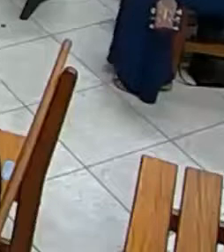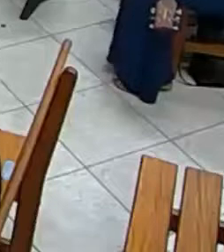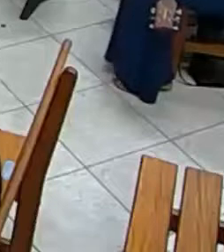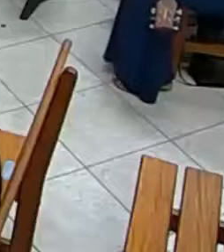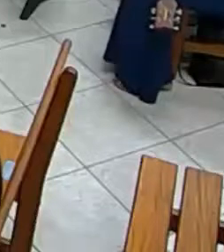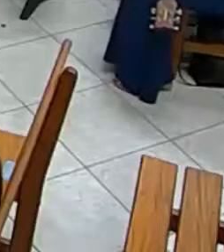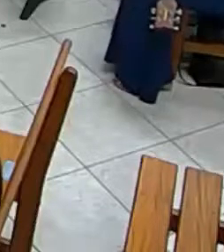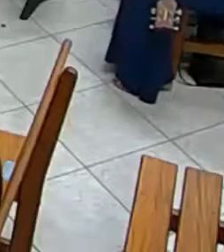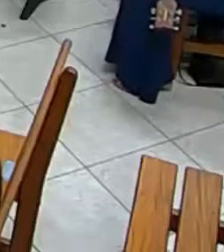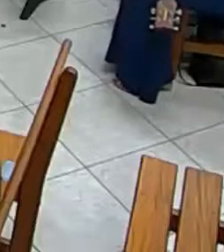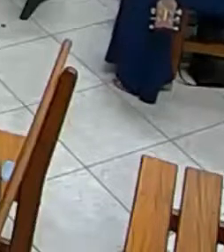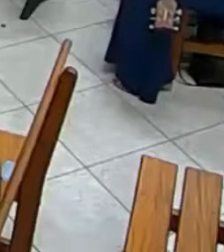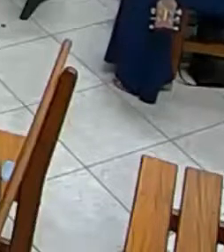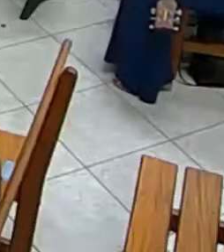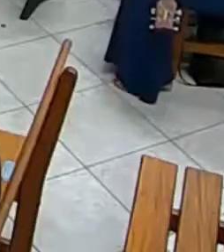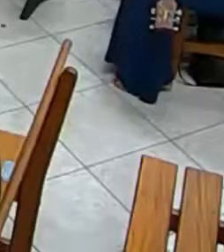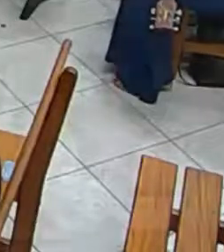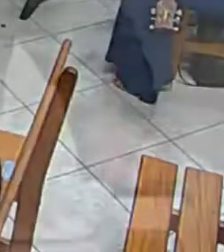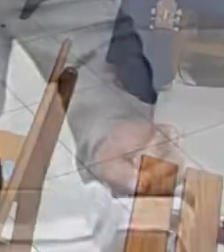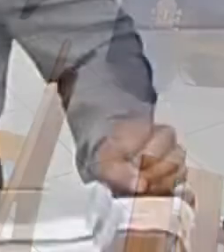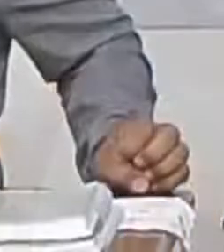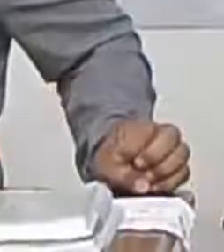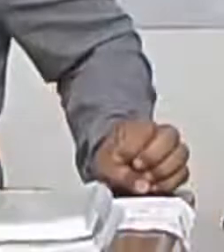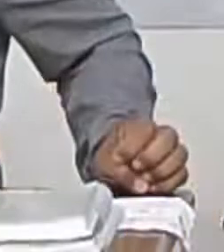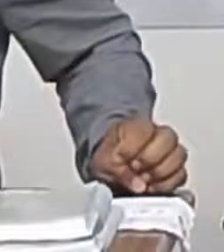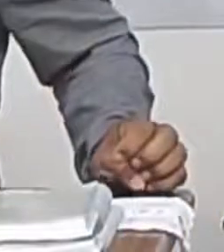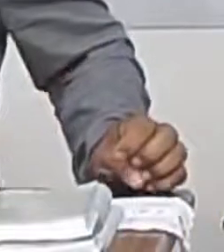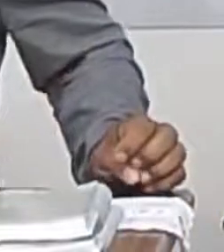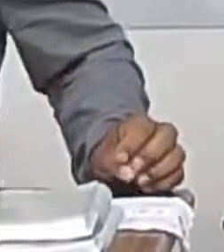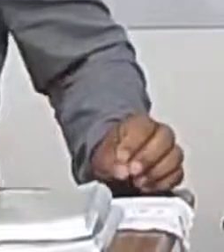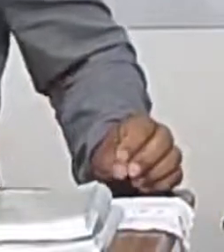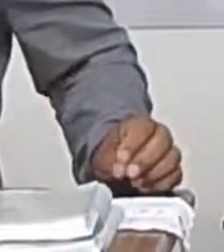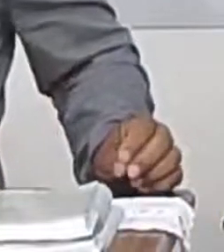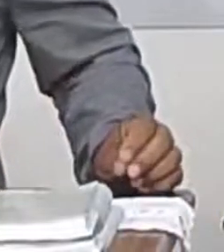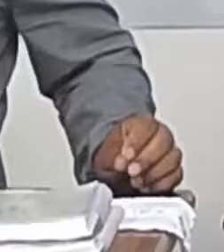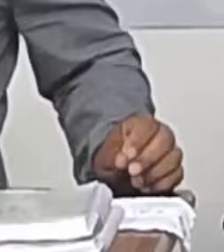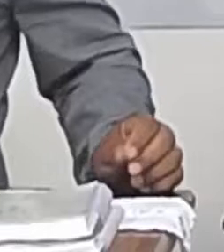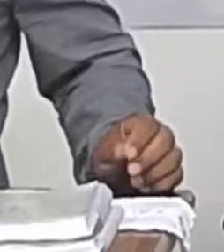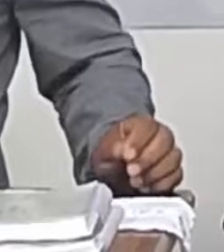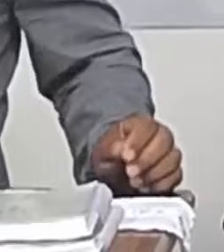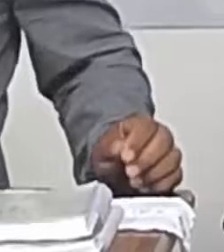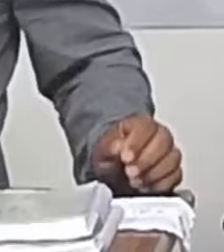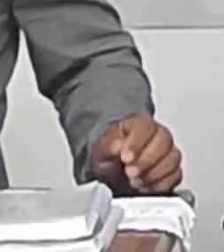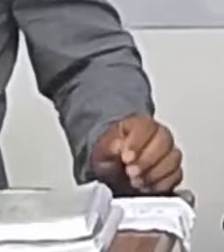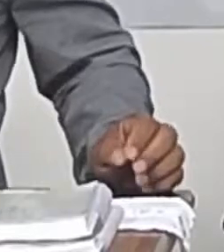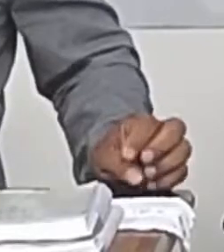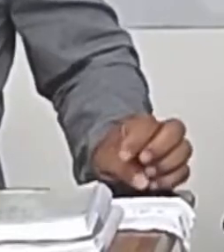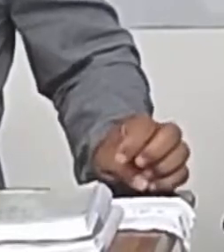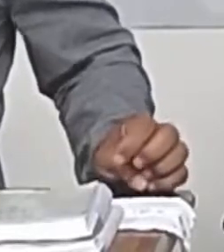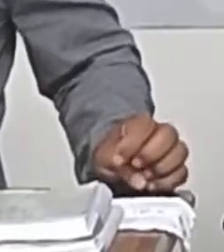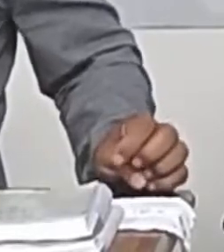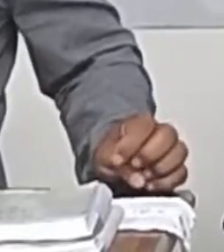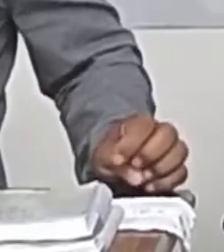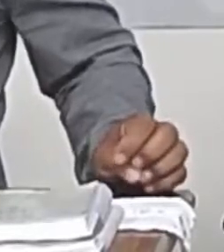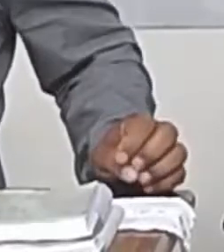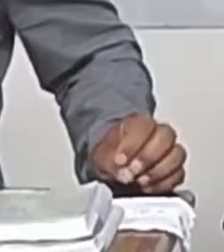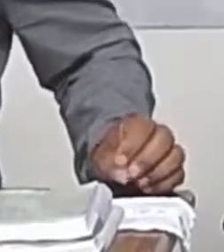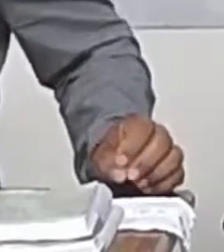Spirit, there doesn't exist time or place. And our God is